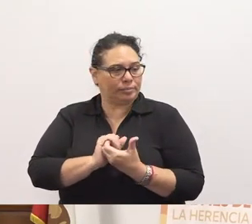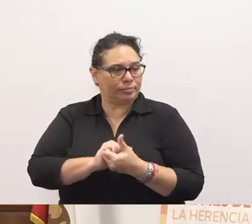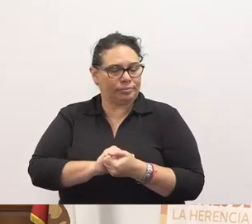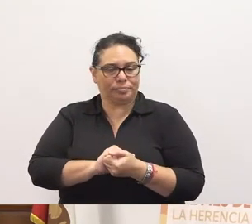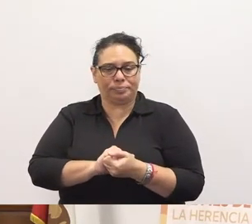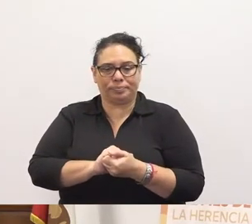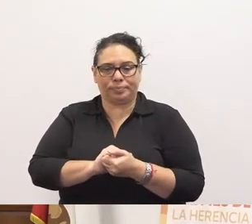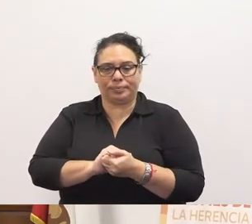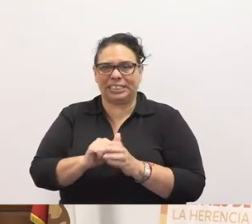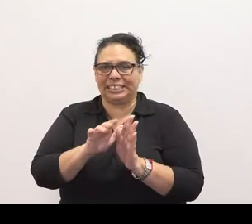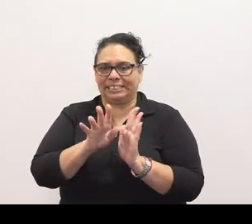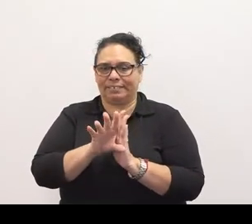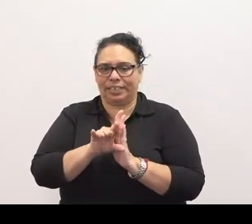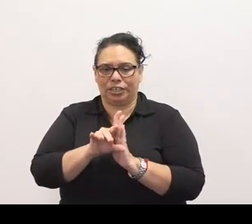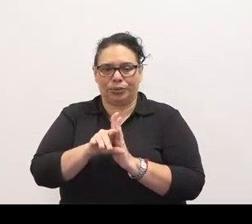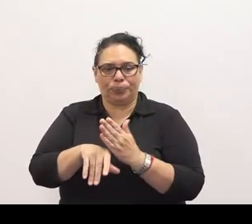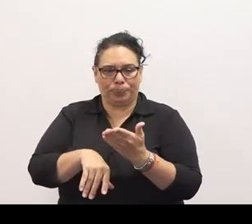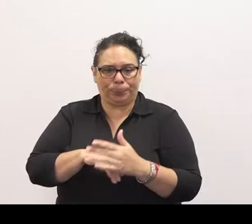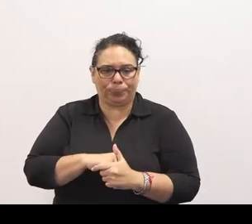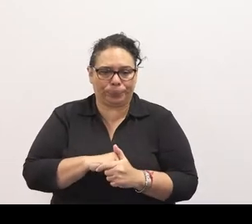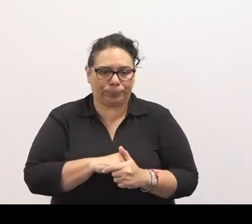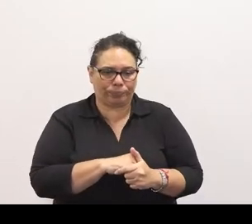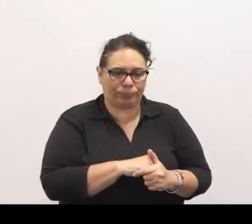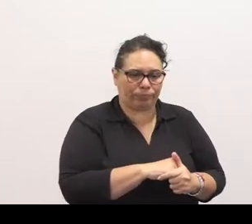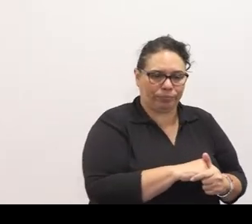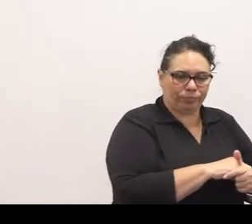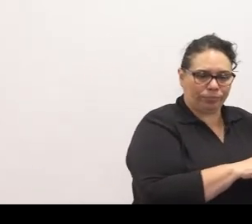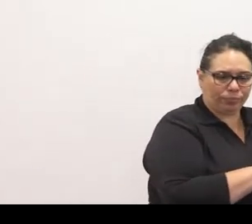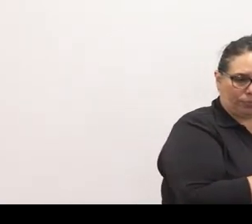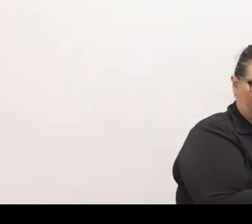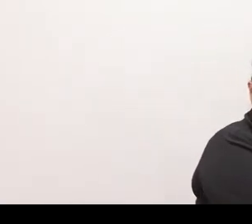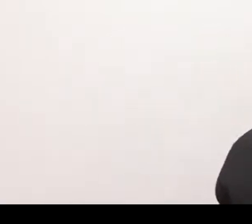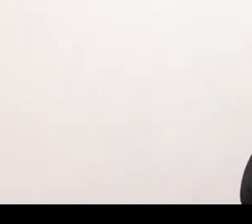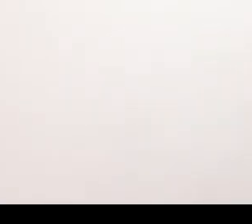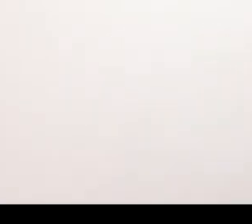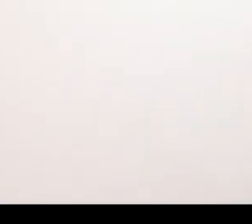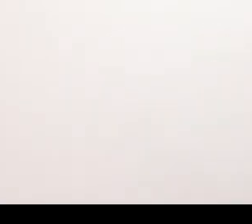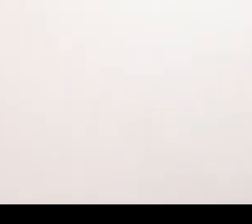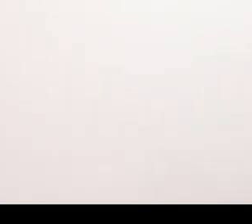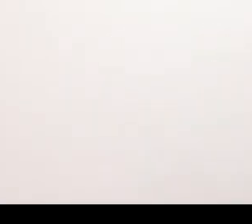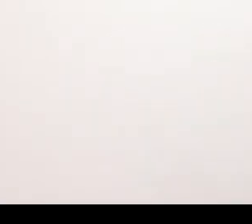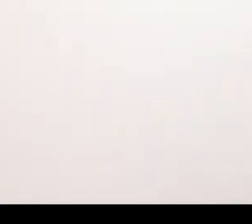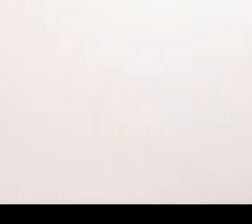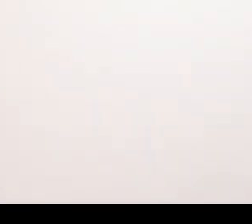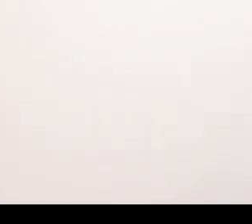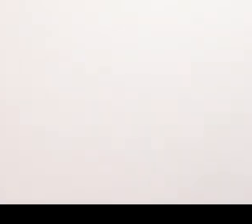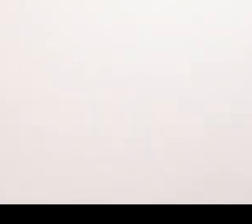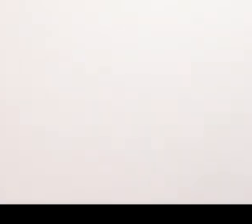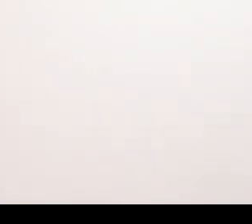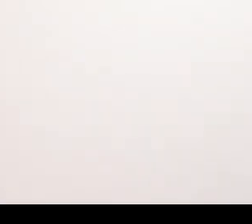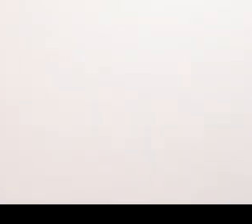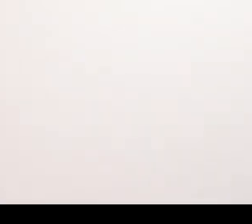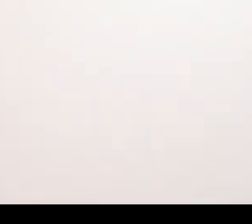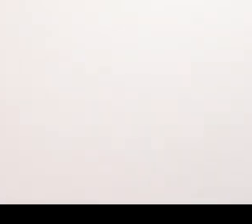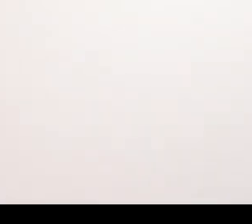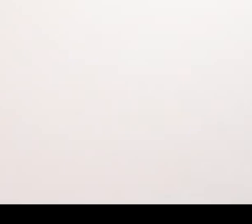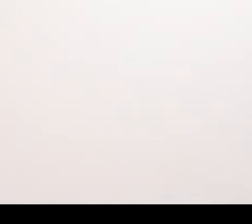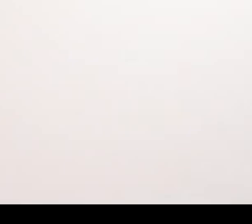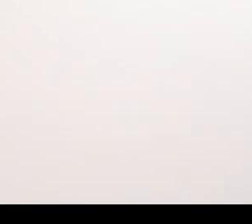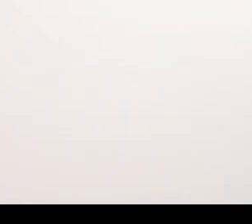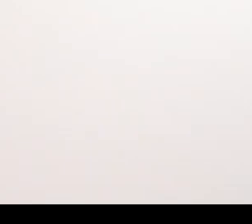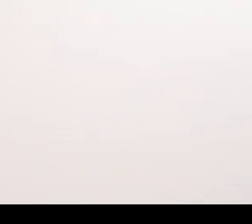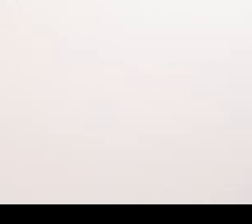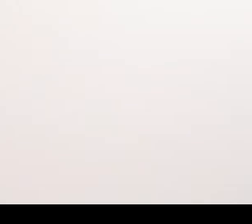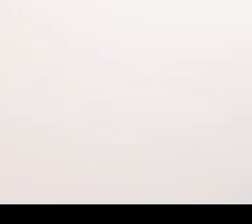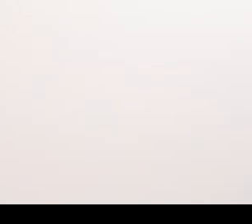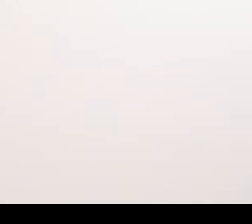10.3. Hi, my name is Na Nguyen. My pronouns are she, her. I'm a first year principal in Long Beach Unified School District.